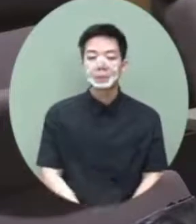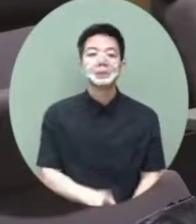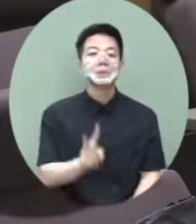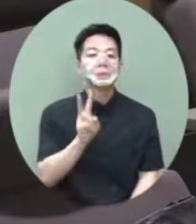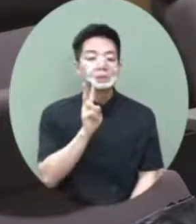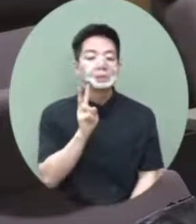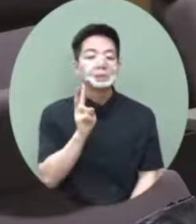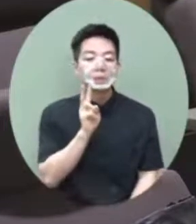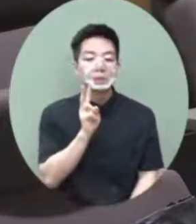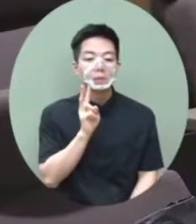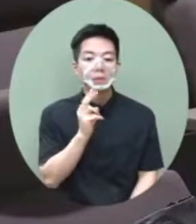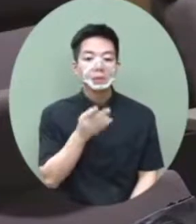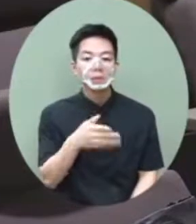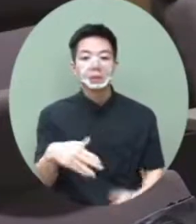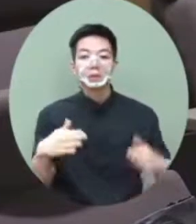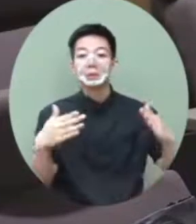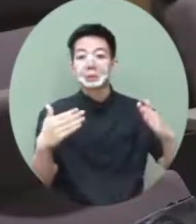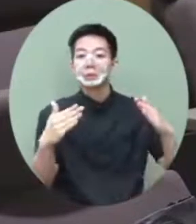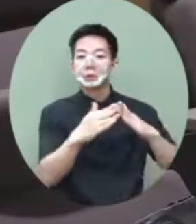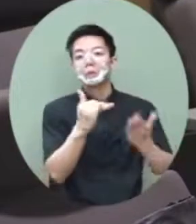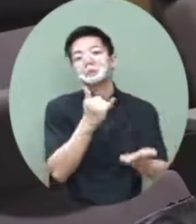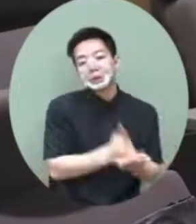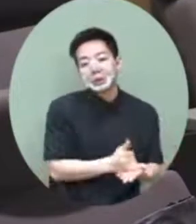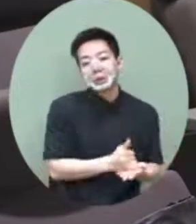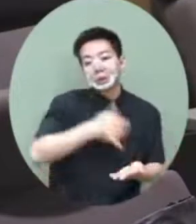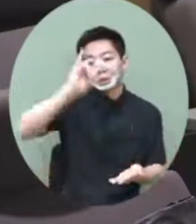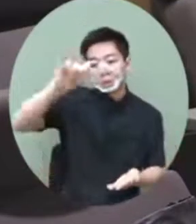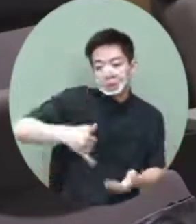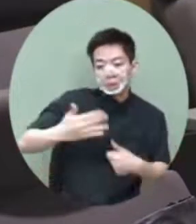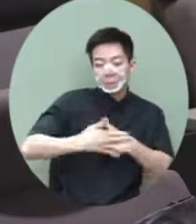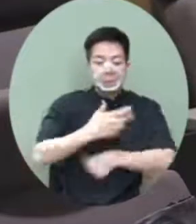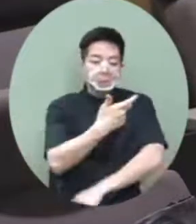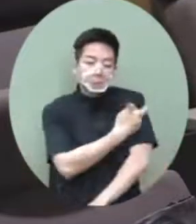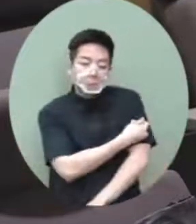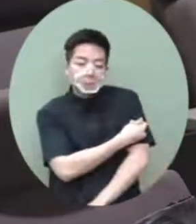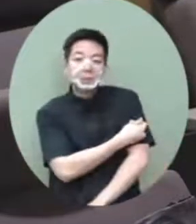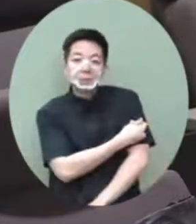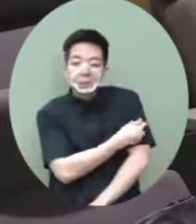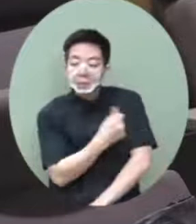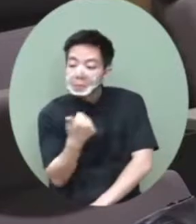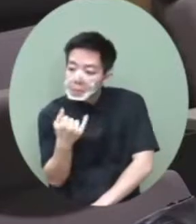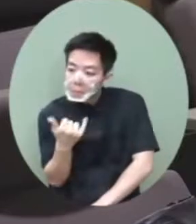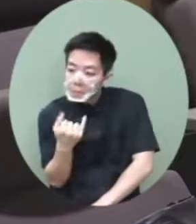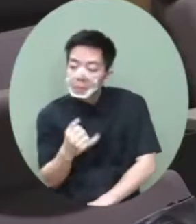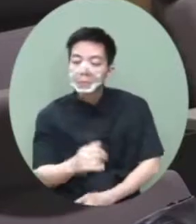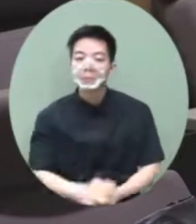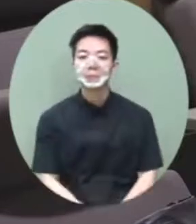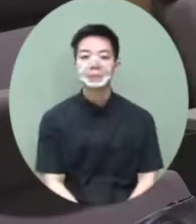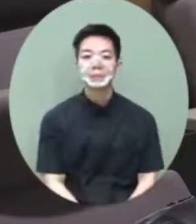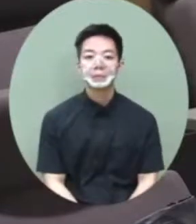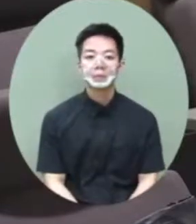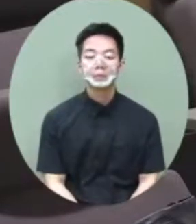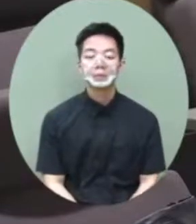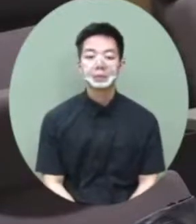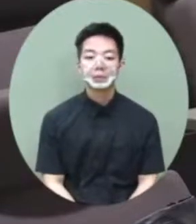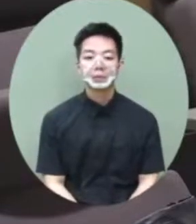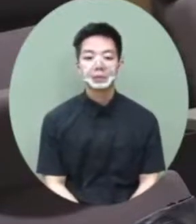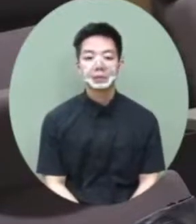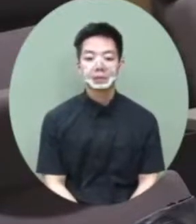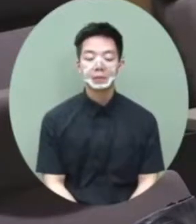So if so, so when will that at home plan is